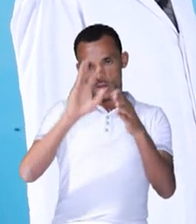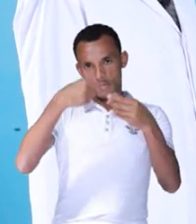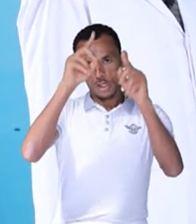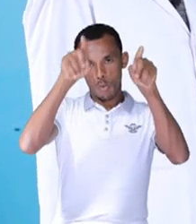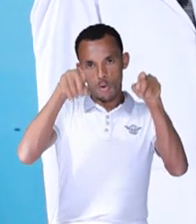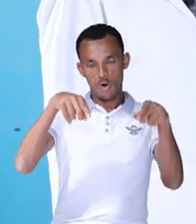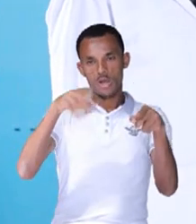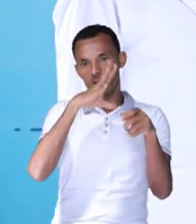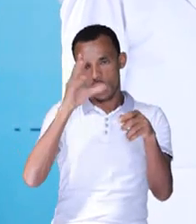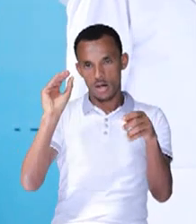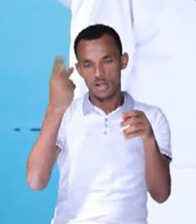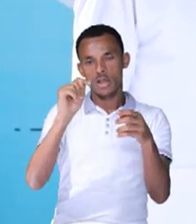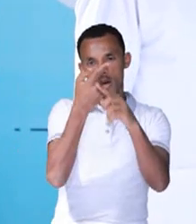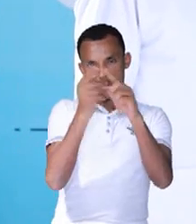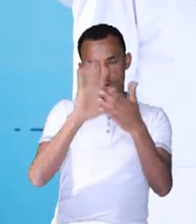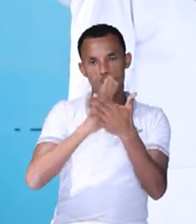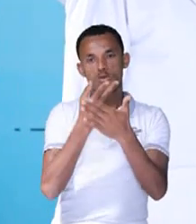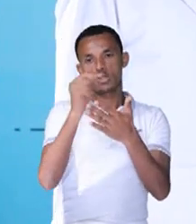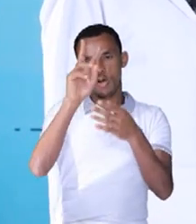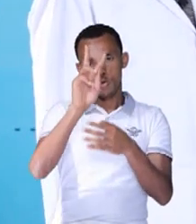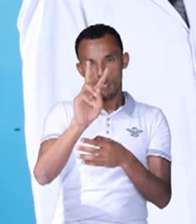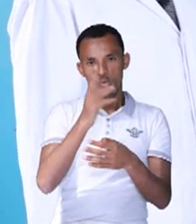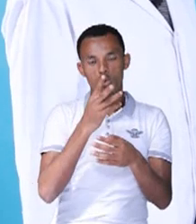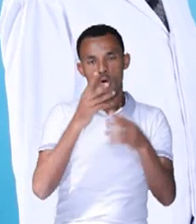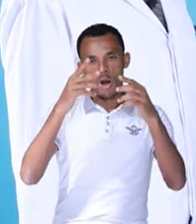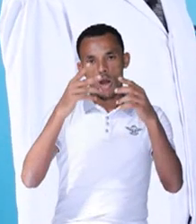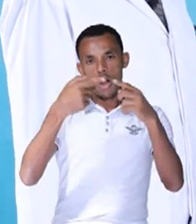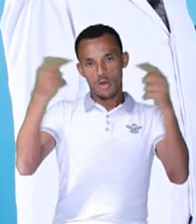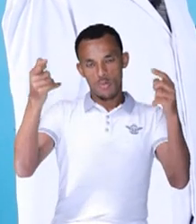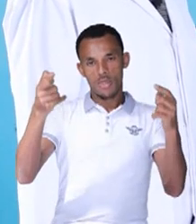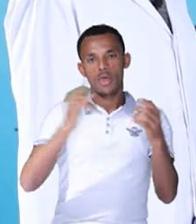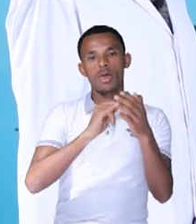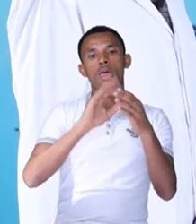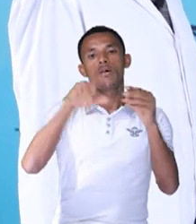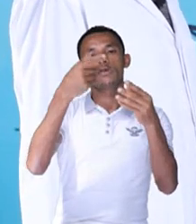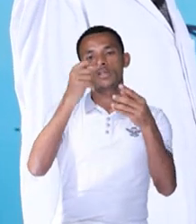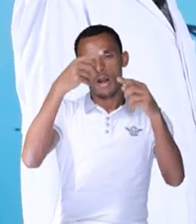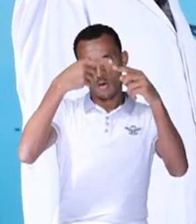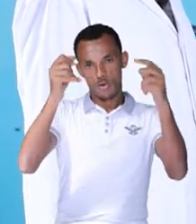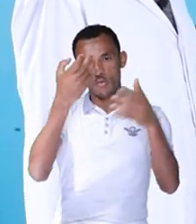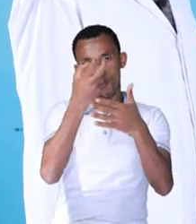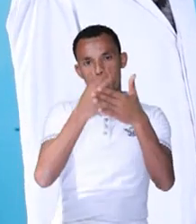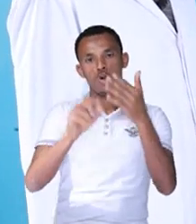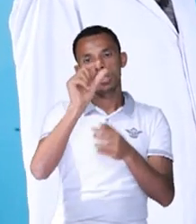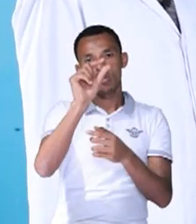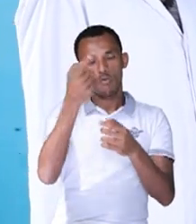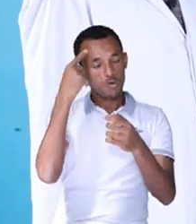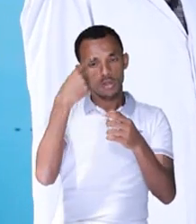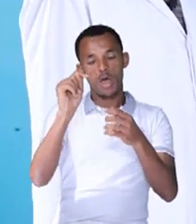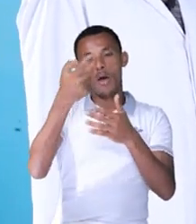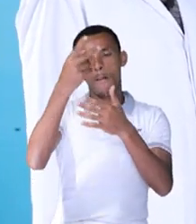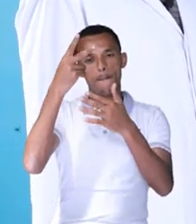modulus, and the difference between the two arguments, it gives the argument of the quotient. For the power,